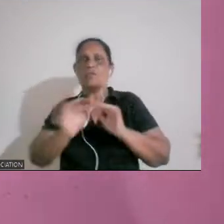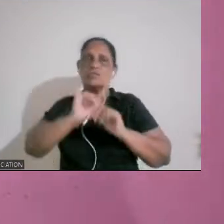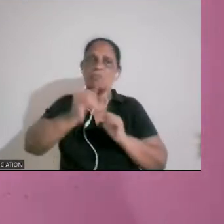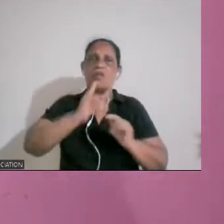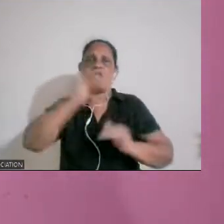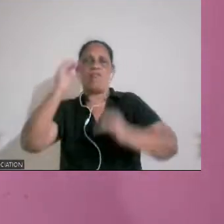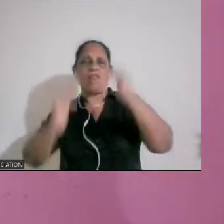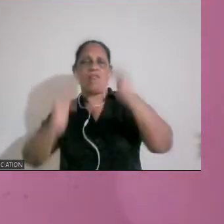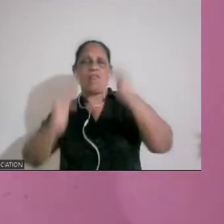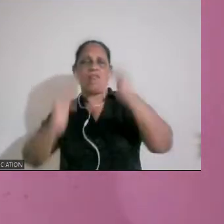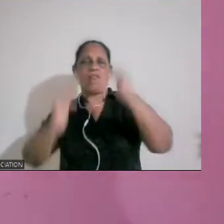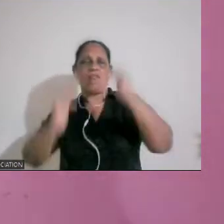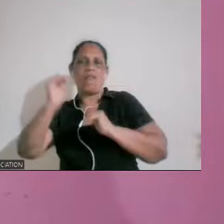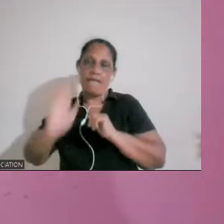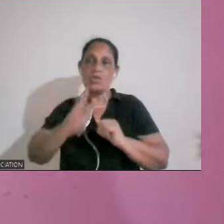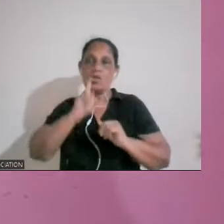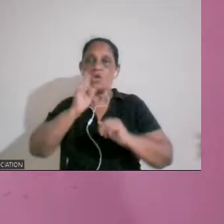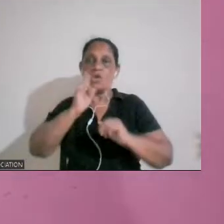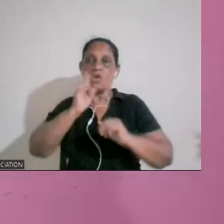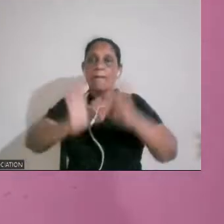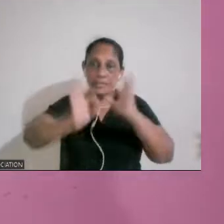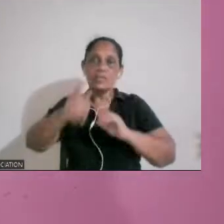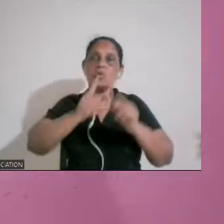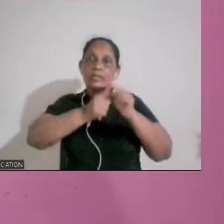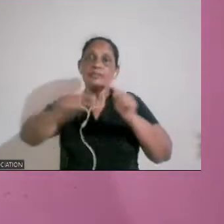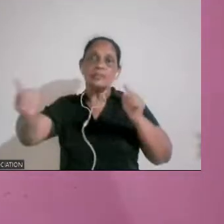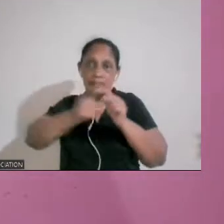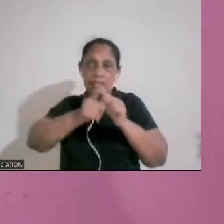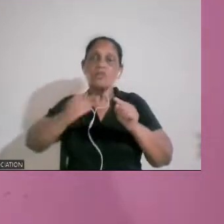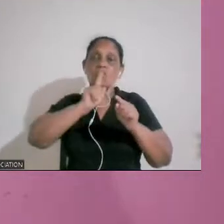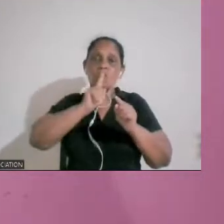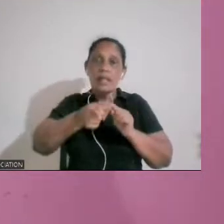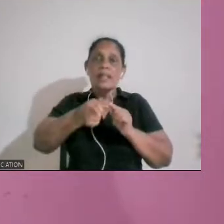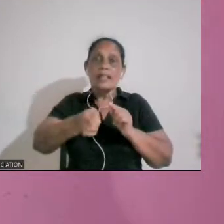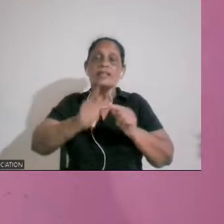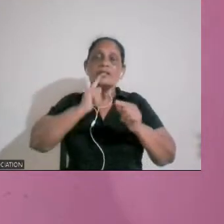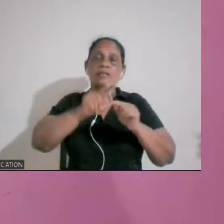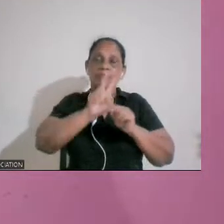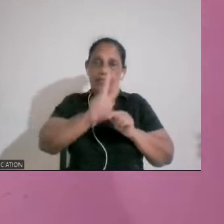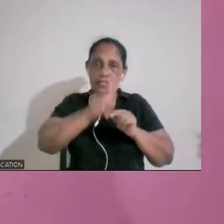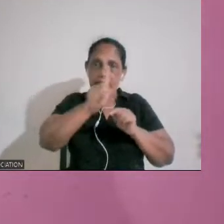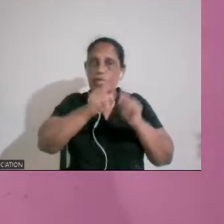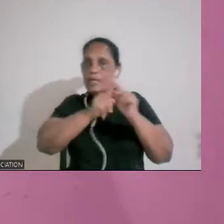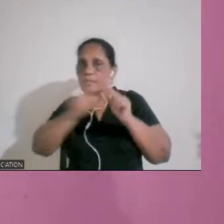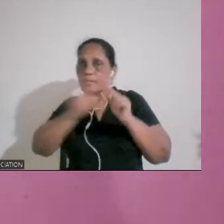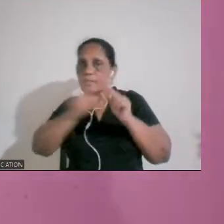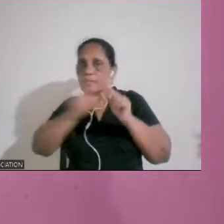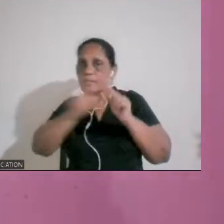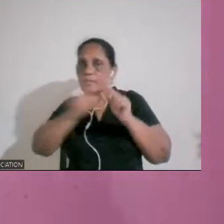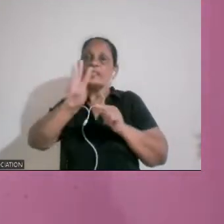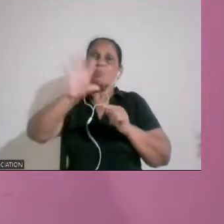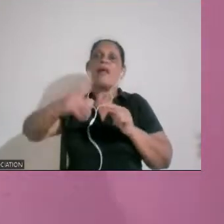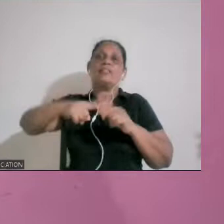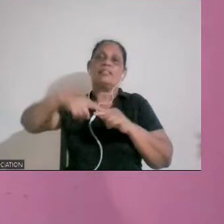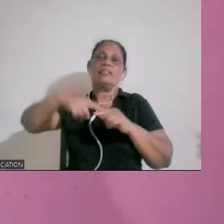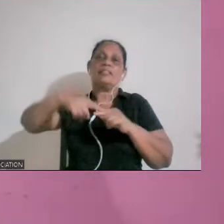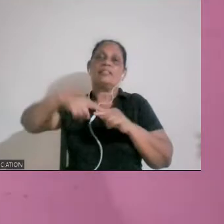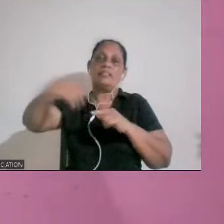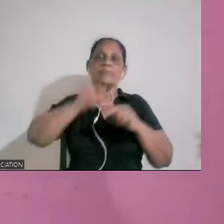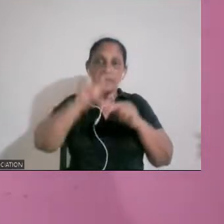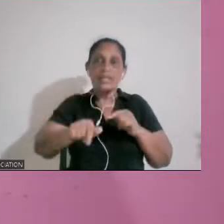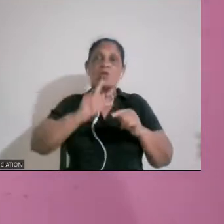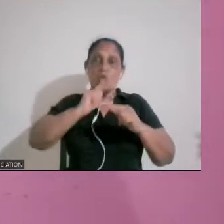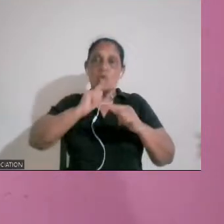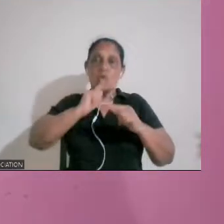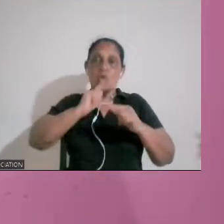more often, some can get it less. The average length of a menstrual cycle is between 21 to 35